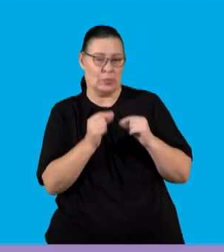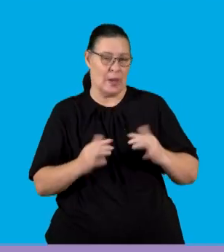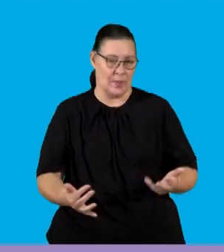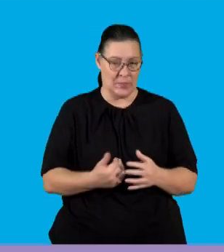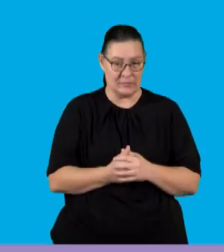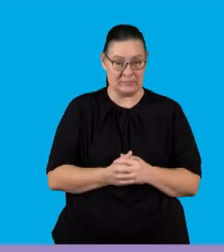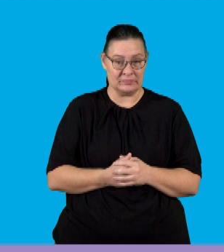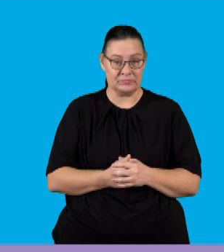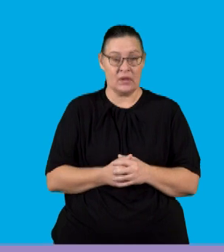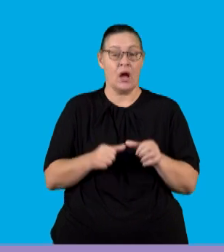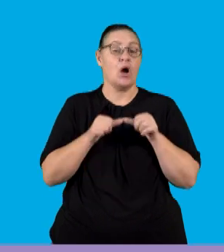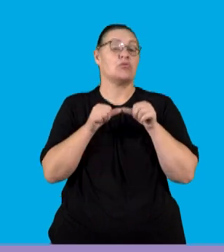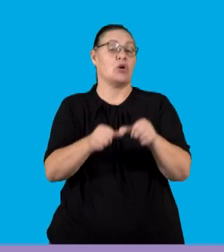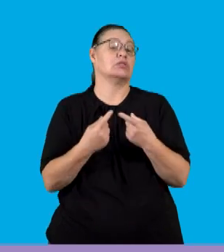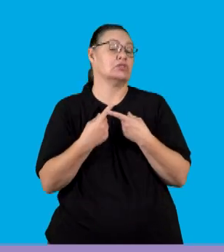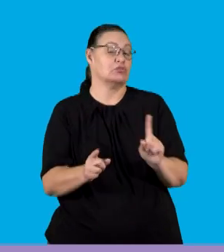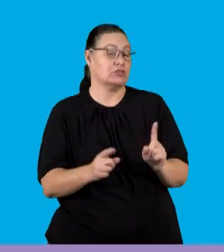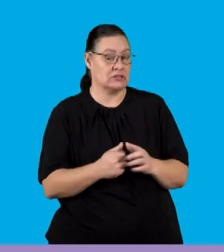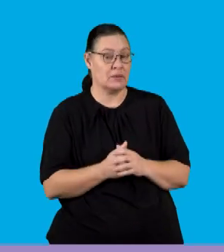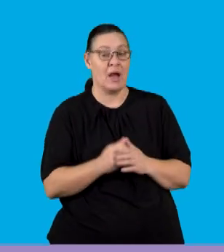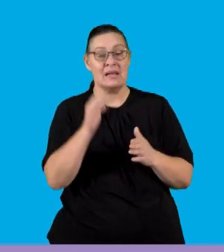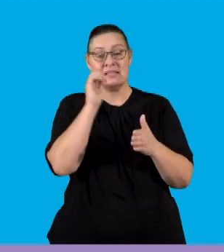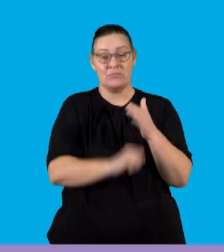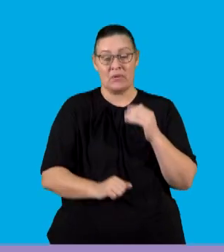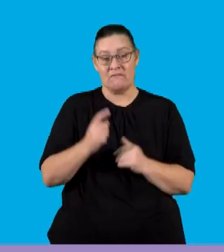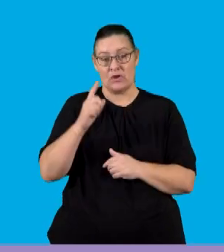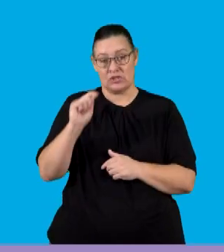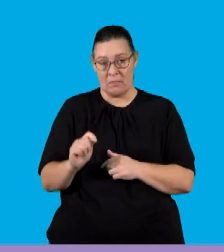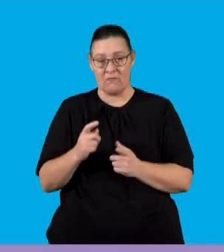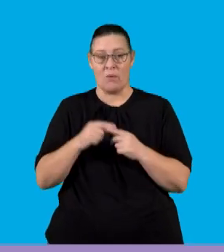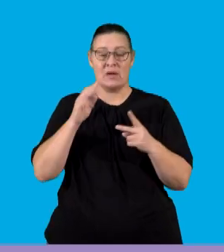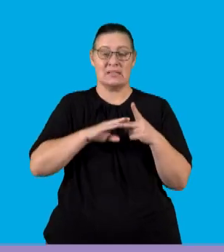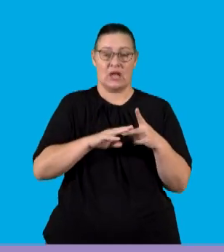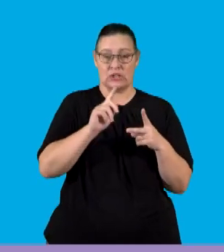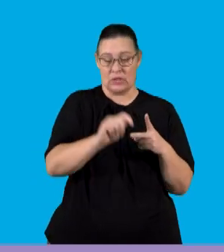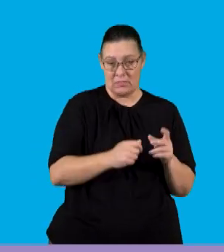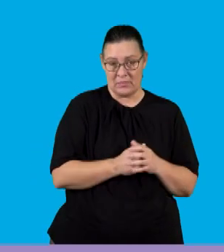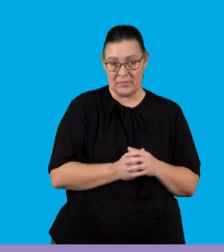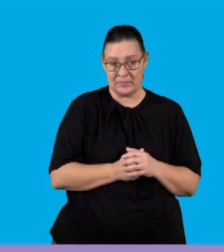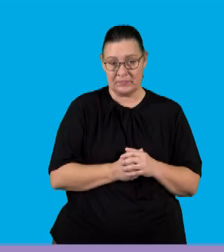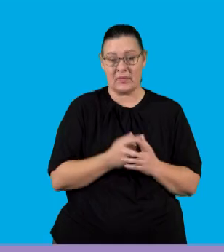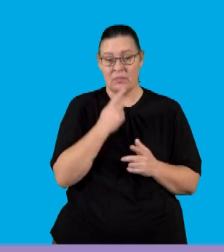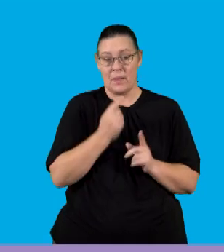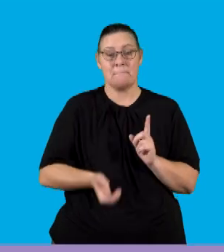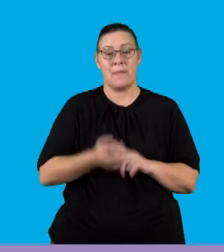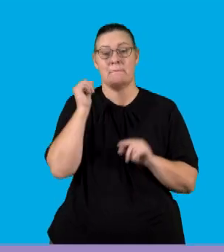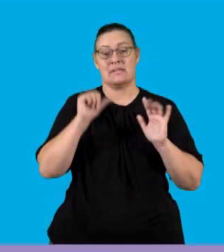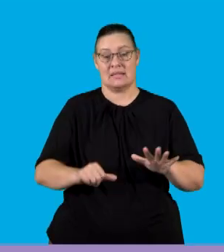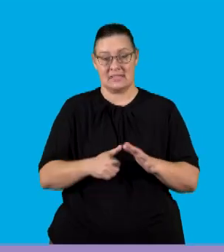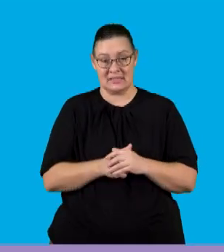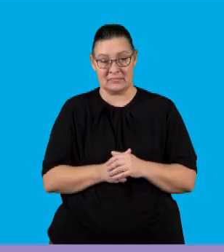going to do this. So that constant difference we found by subtracting the first term from the second term, and we found that